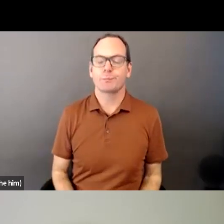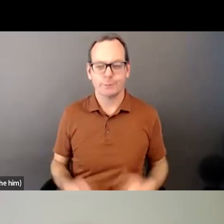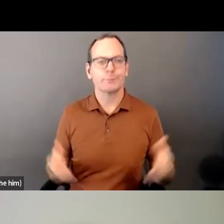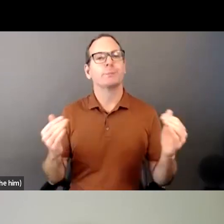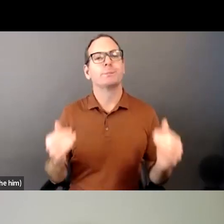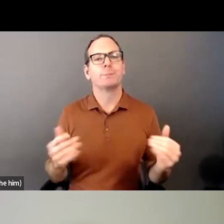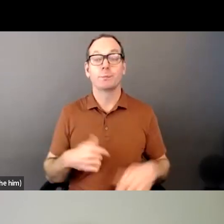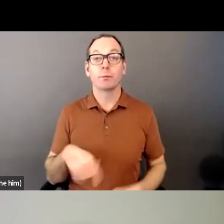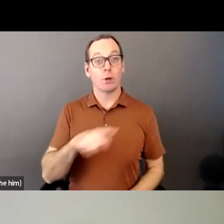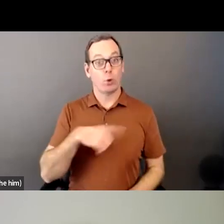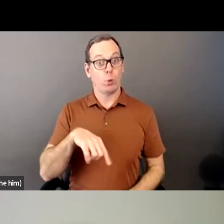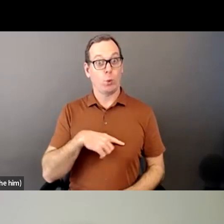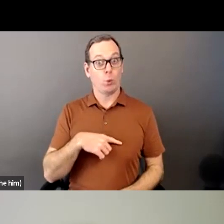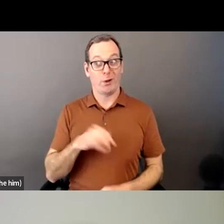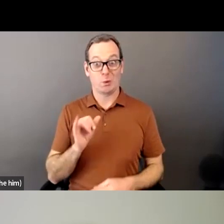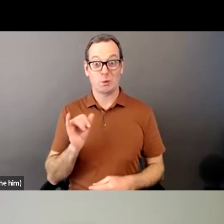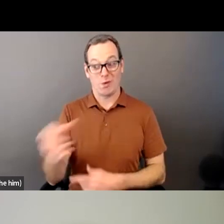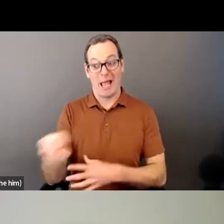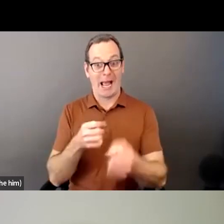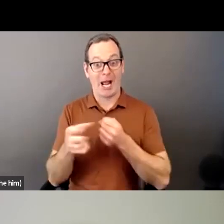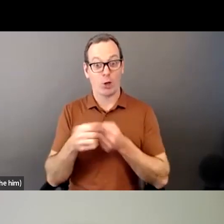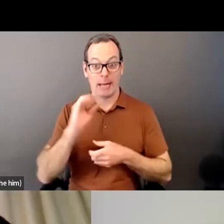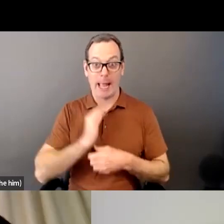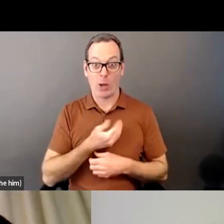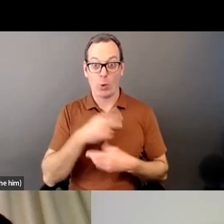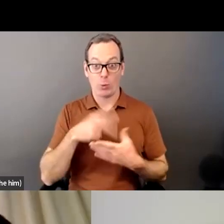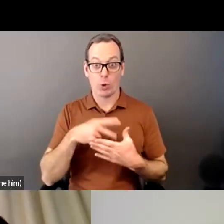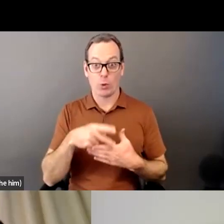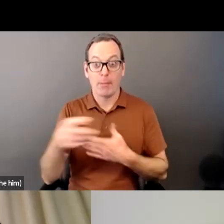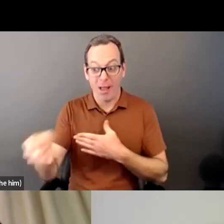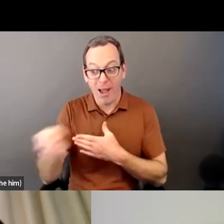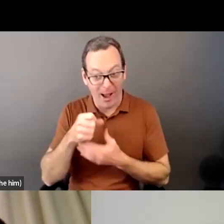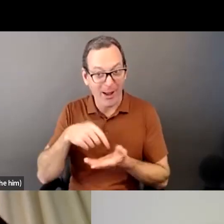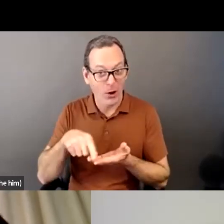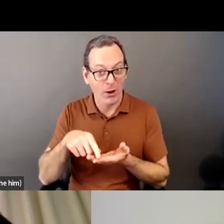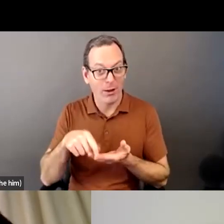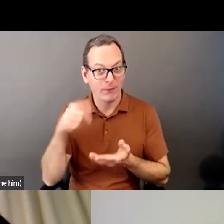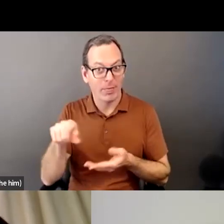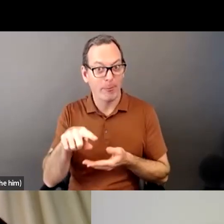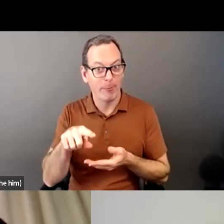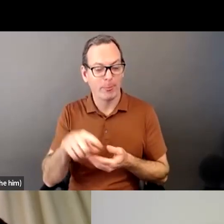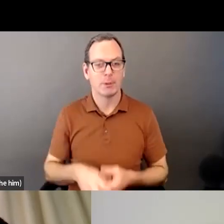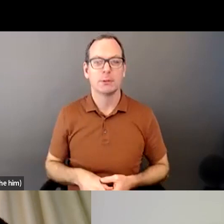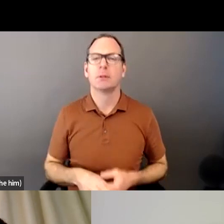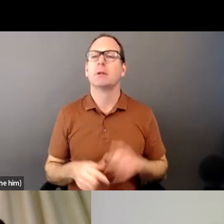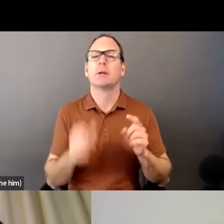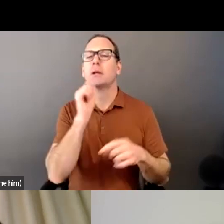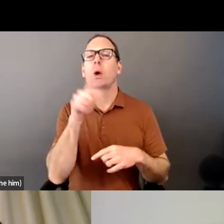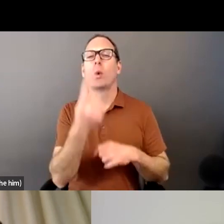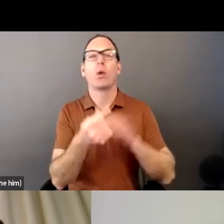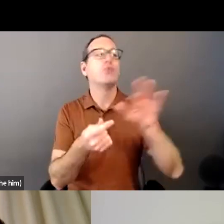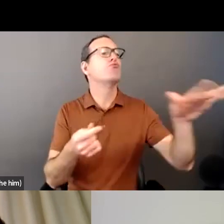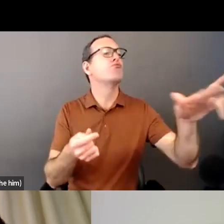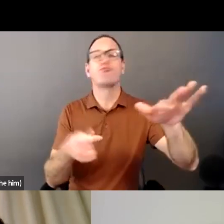youth within the program. So we weren't only looking at external opportunities for employment,